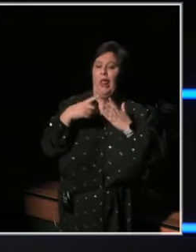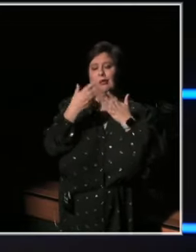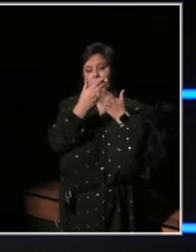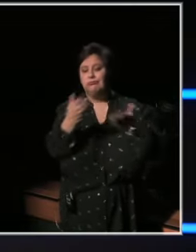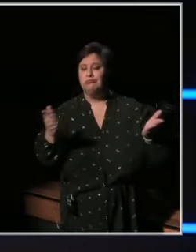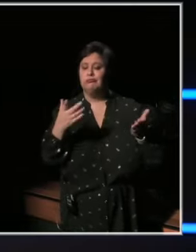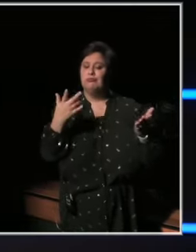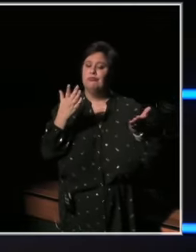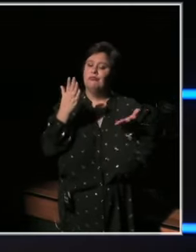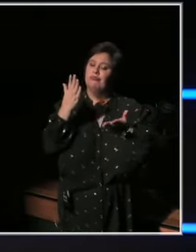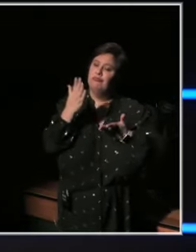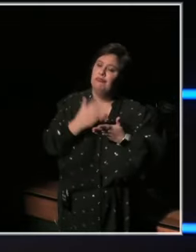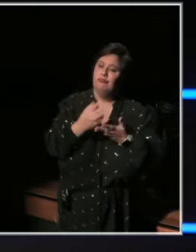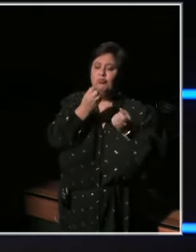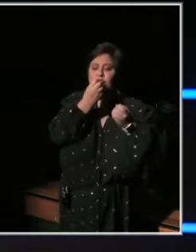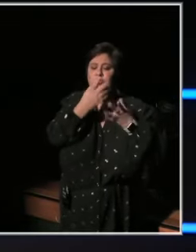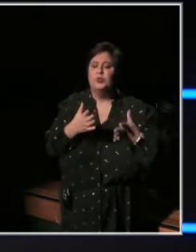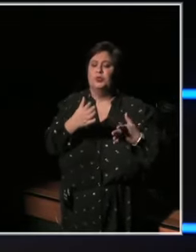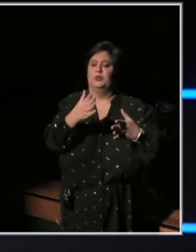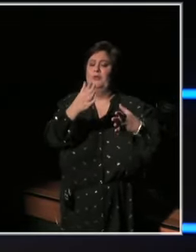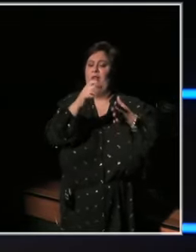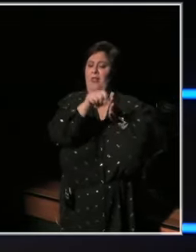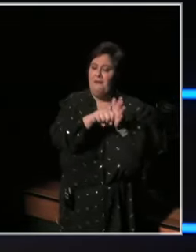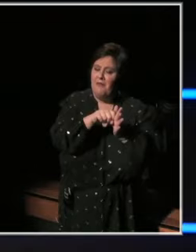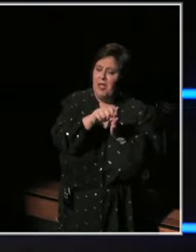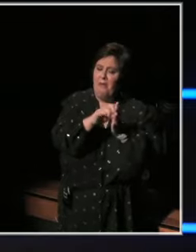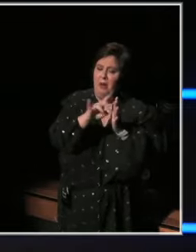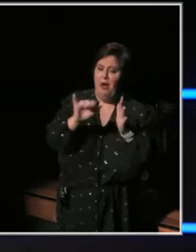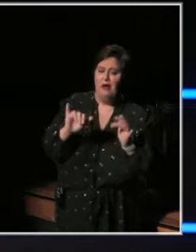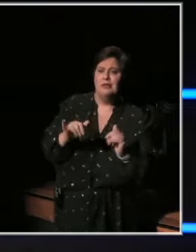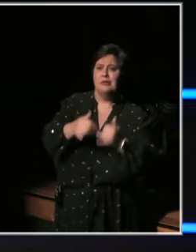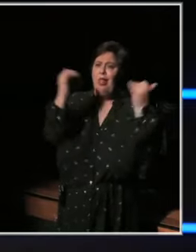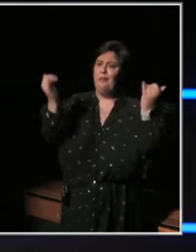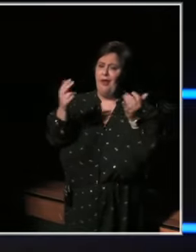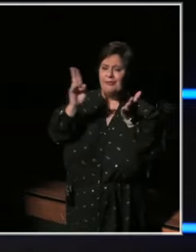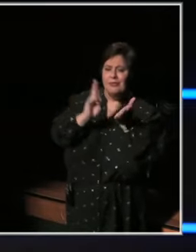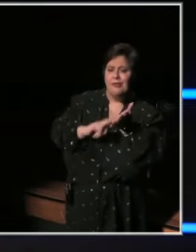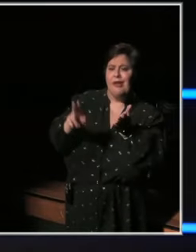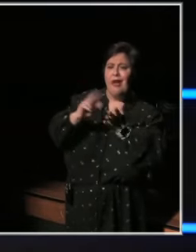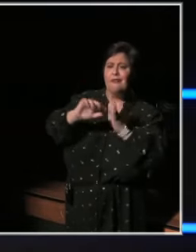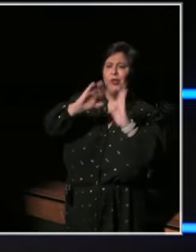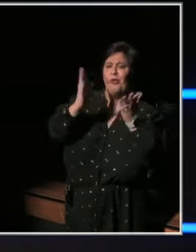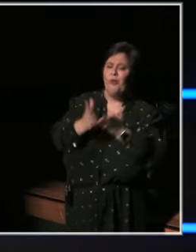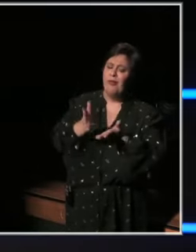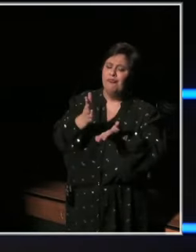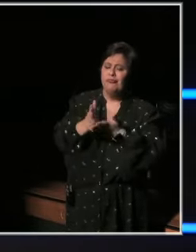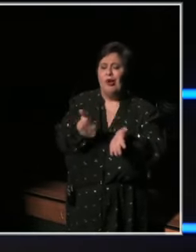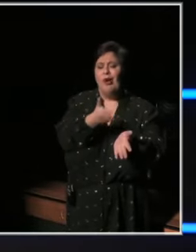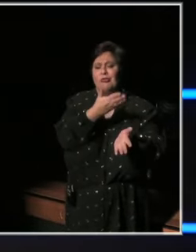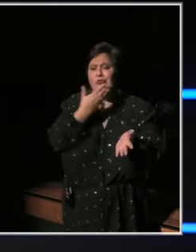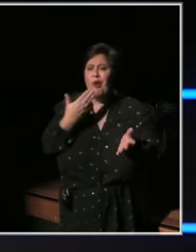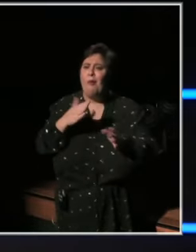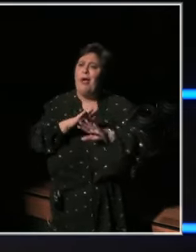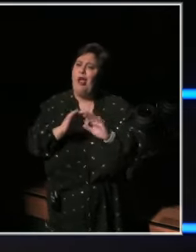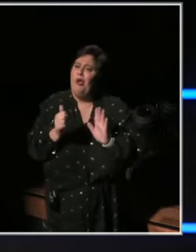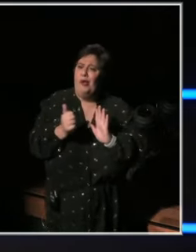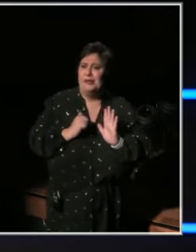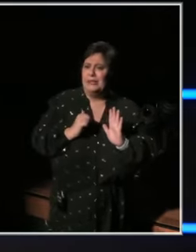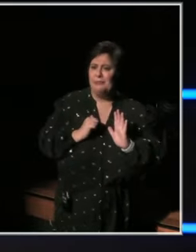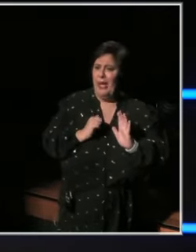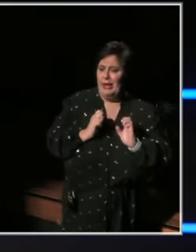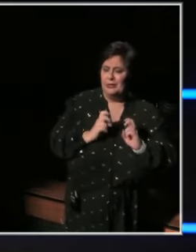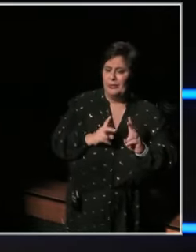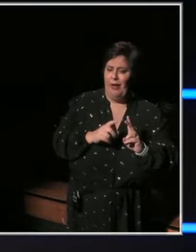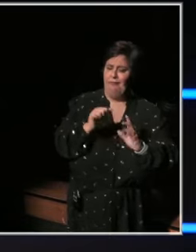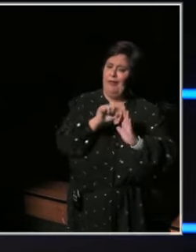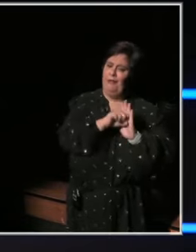a profoundly beautiful film which celebrated the natural world in a charming and unexpected way.